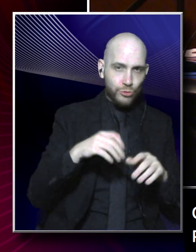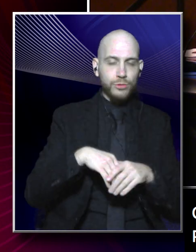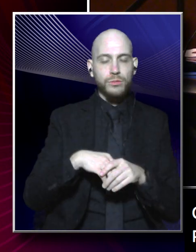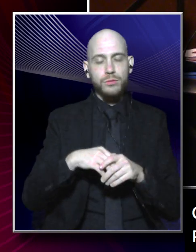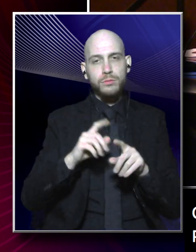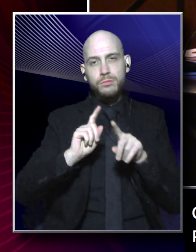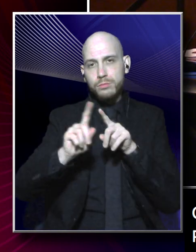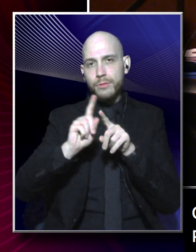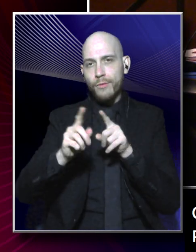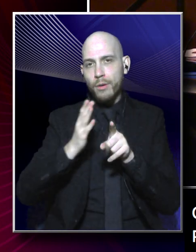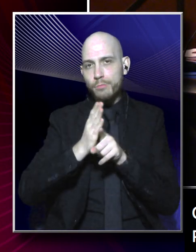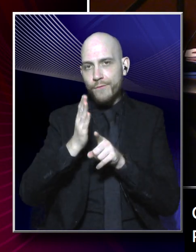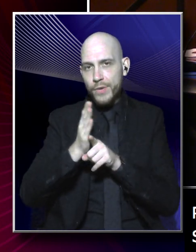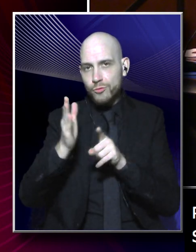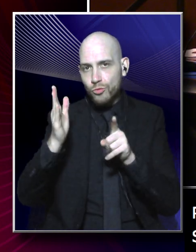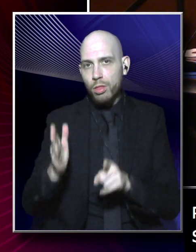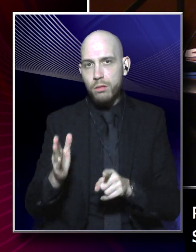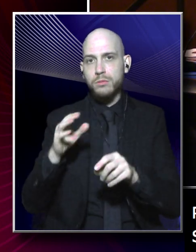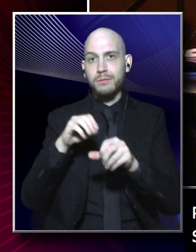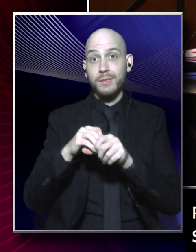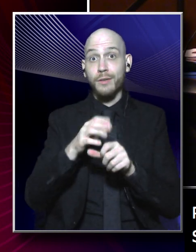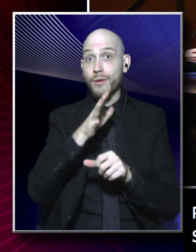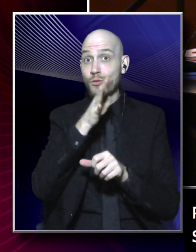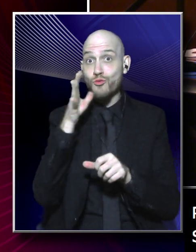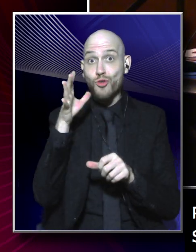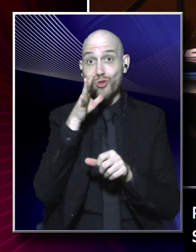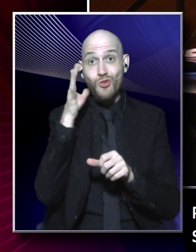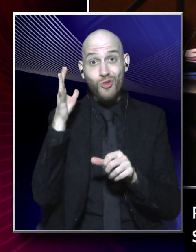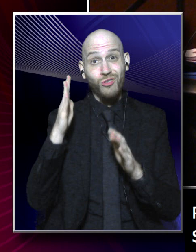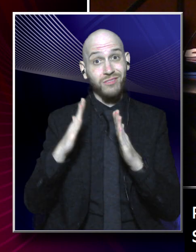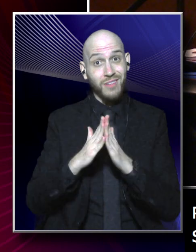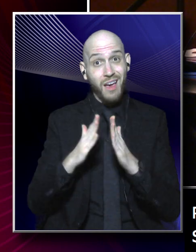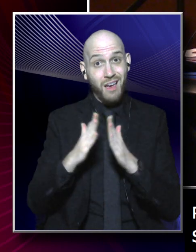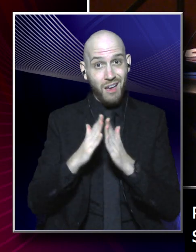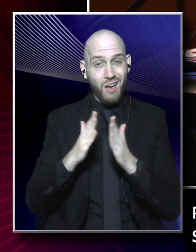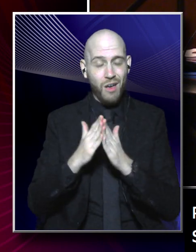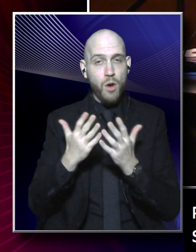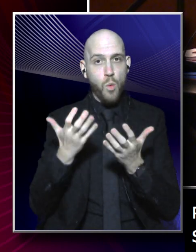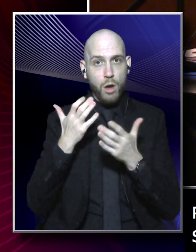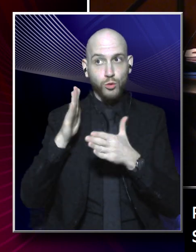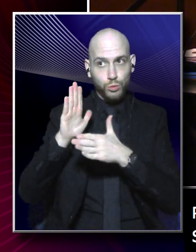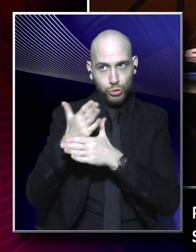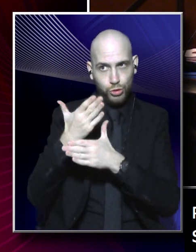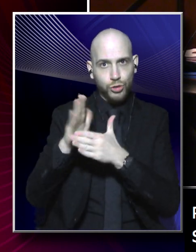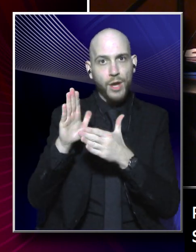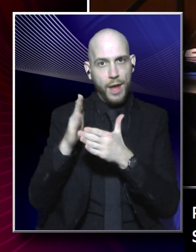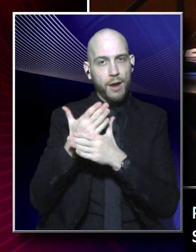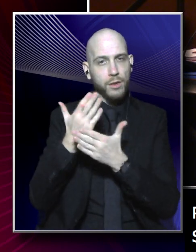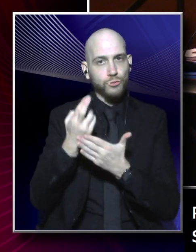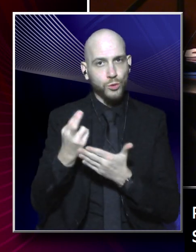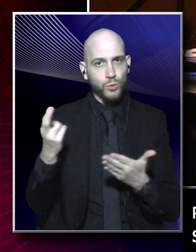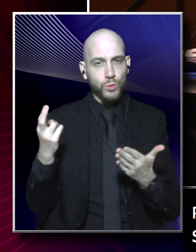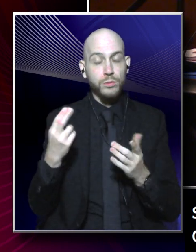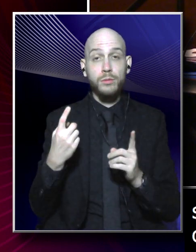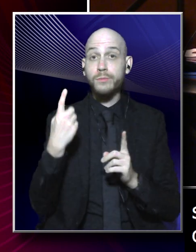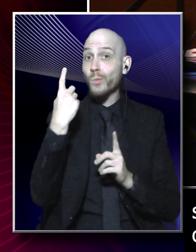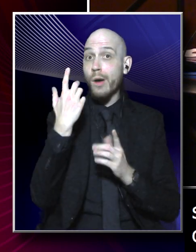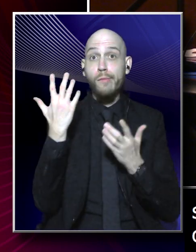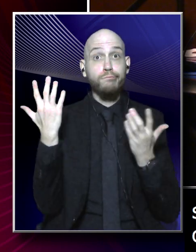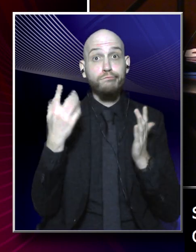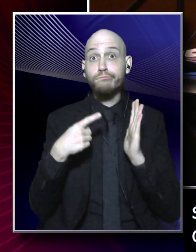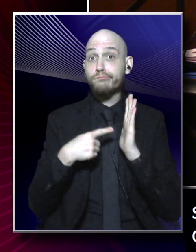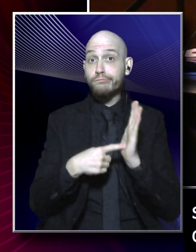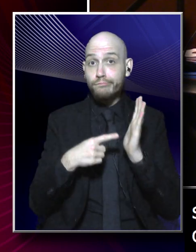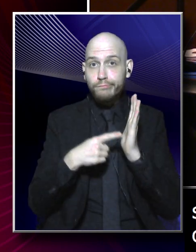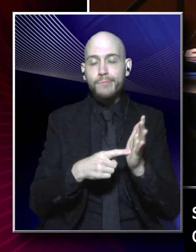at sharing resources. An example of that is the orientation and mobility specialist.